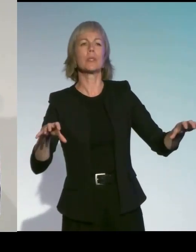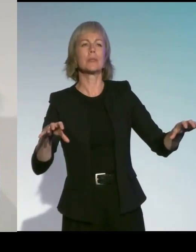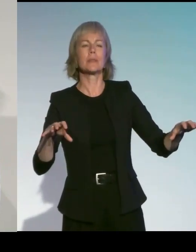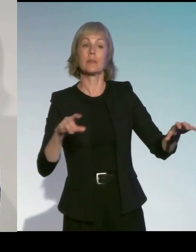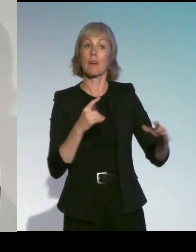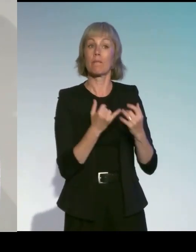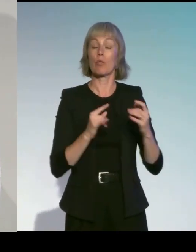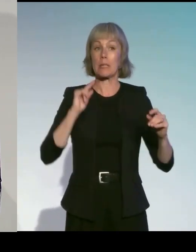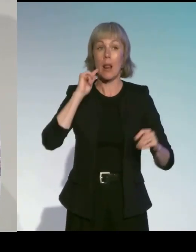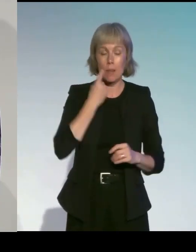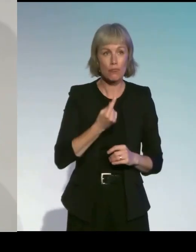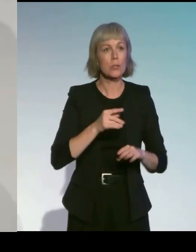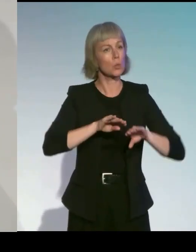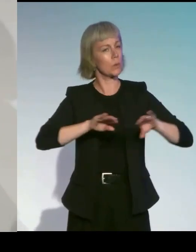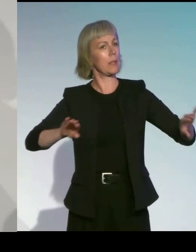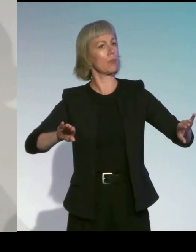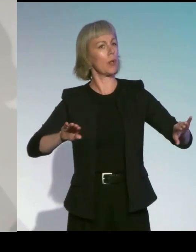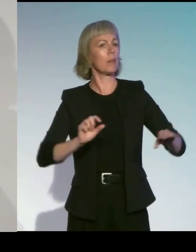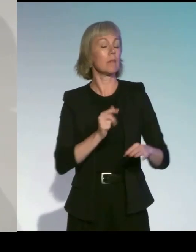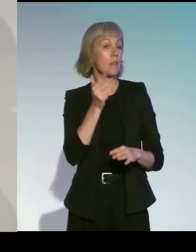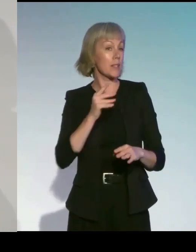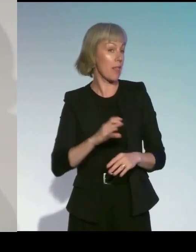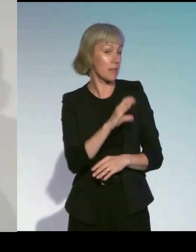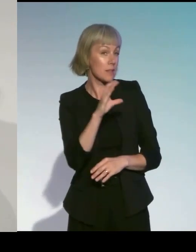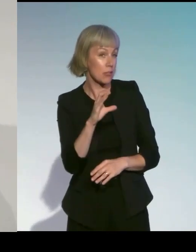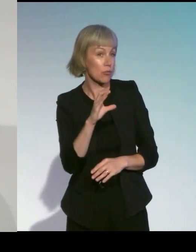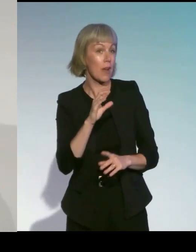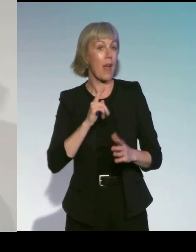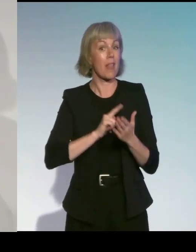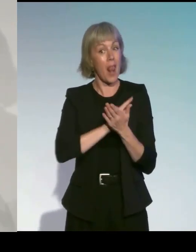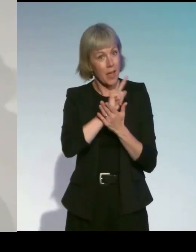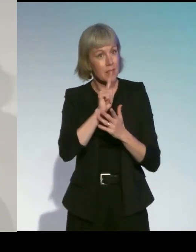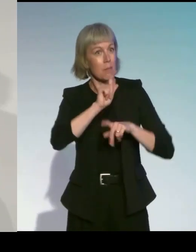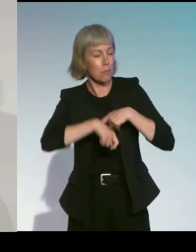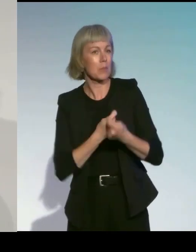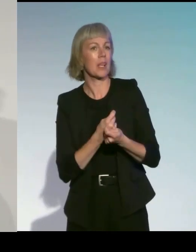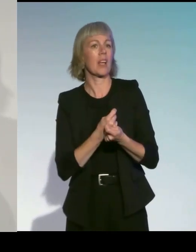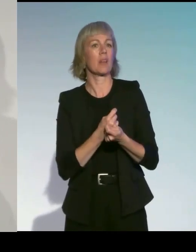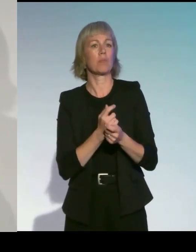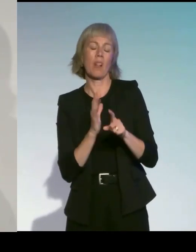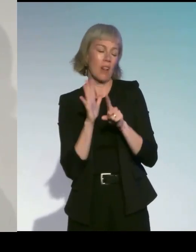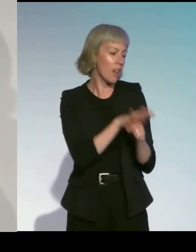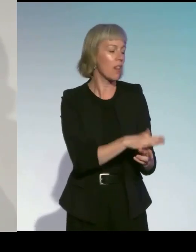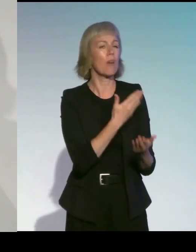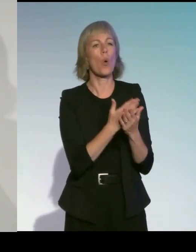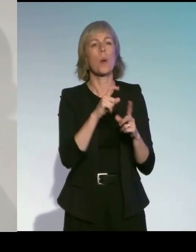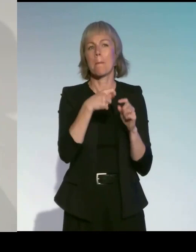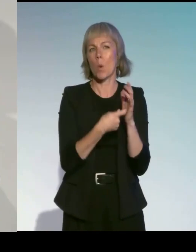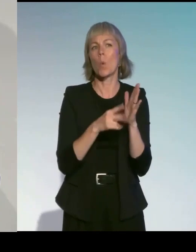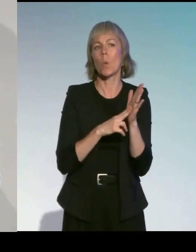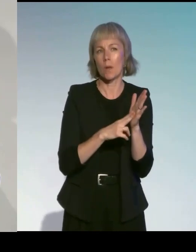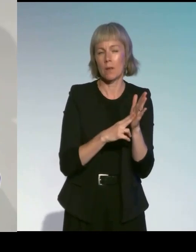the 19th century, and then it has kind of transpired into the discourses we see today. And